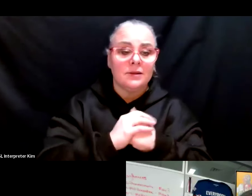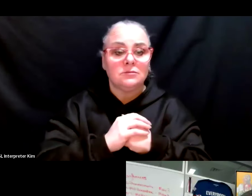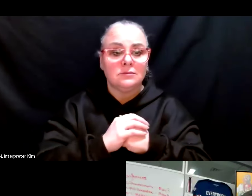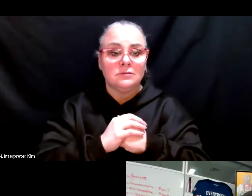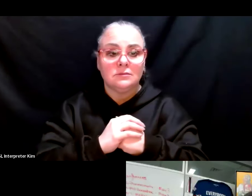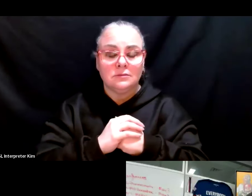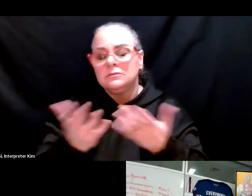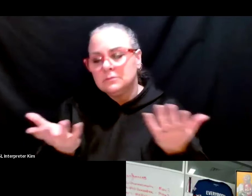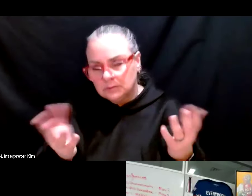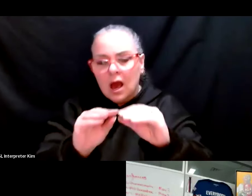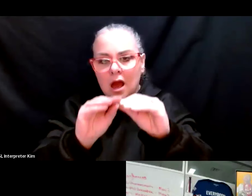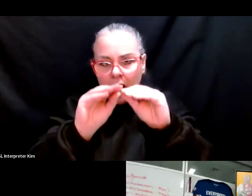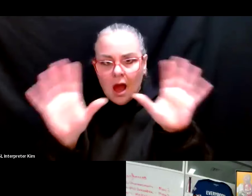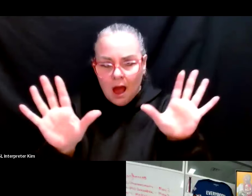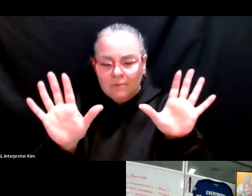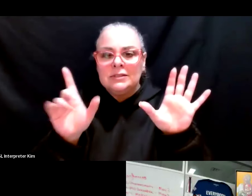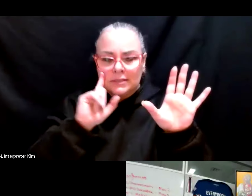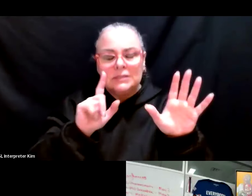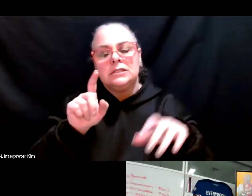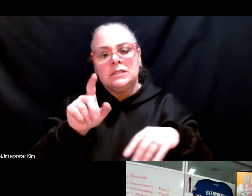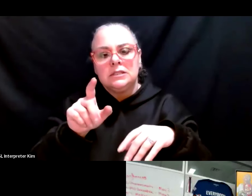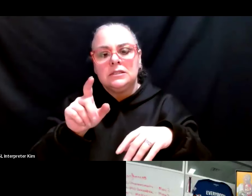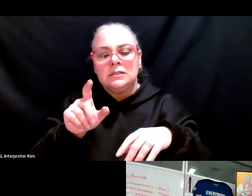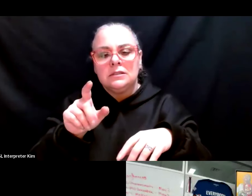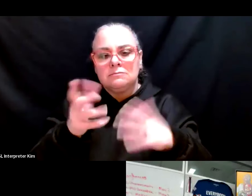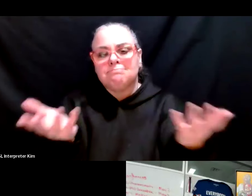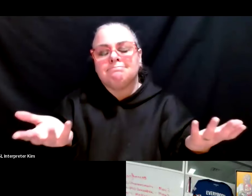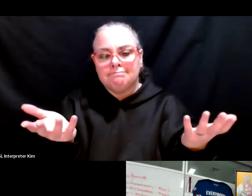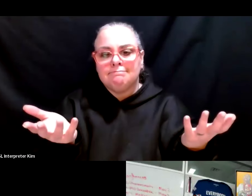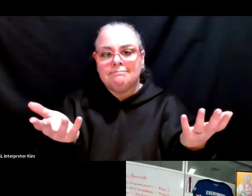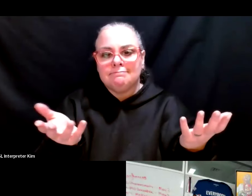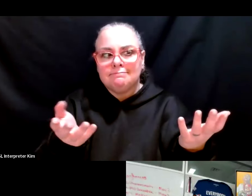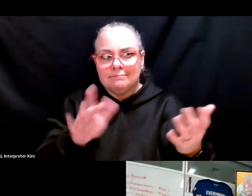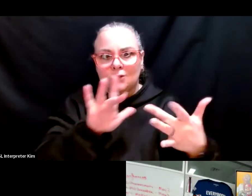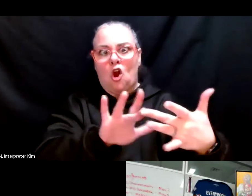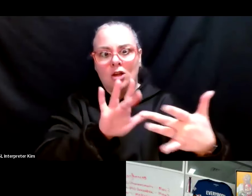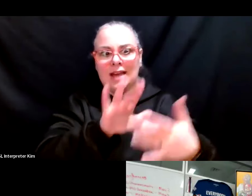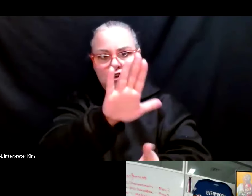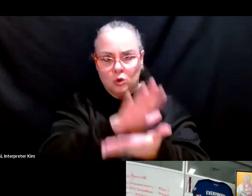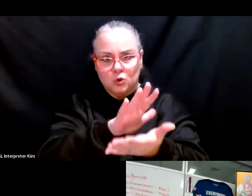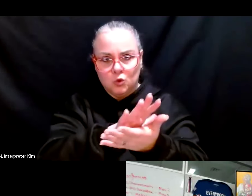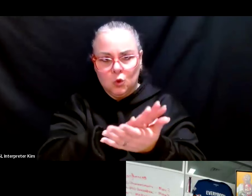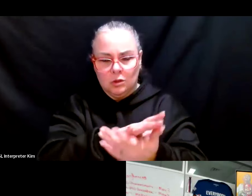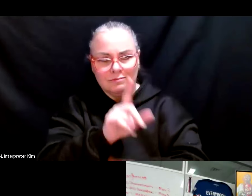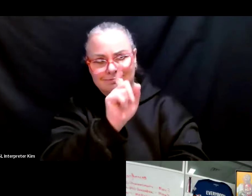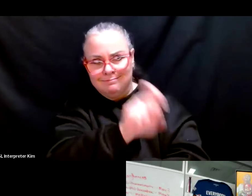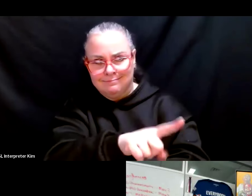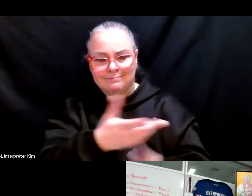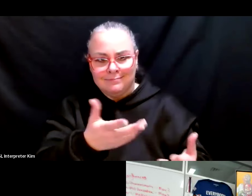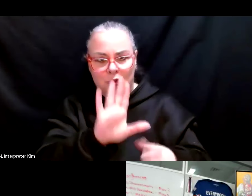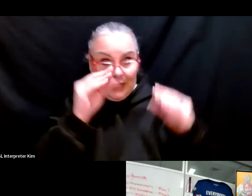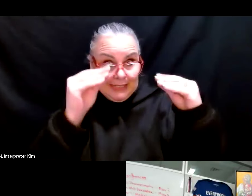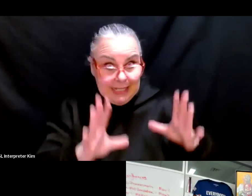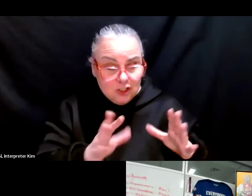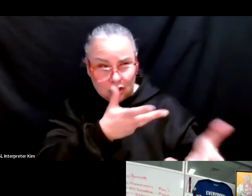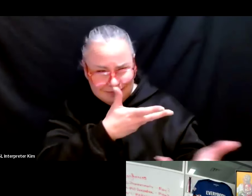one, obviously you should be able to engage the school system that you're in and the teacher that is